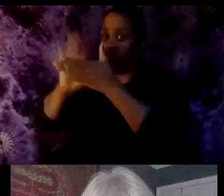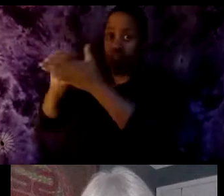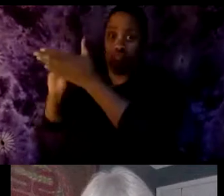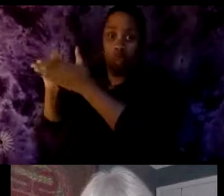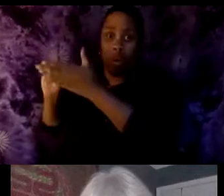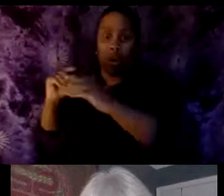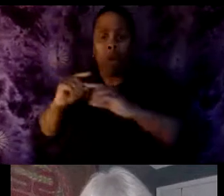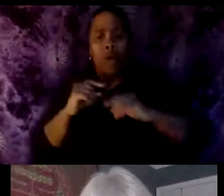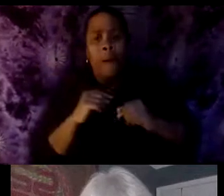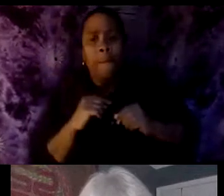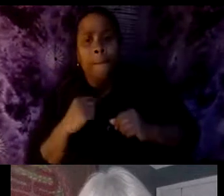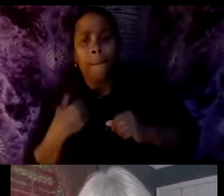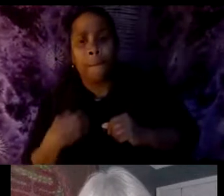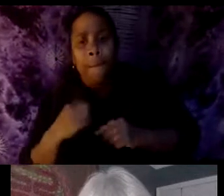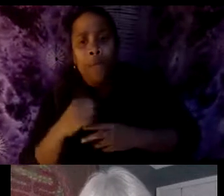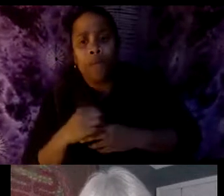right?